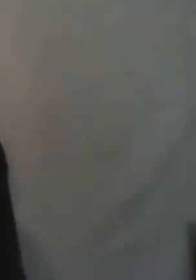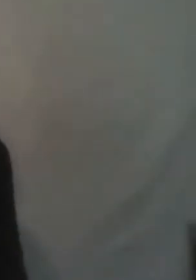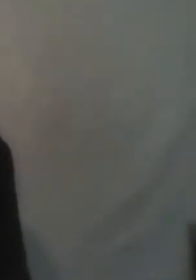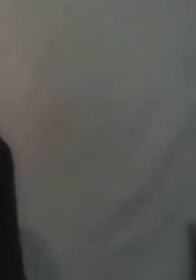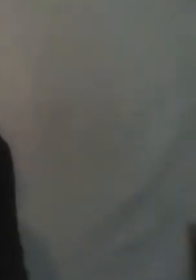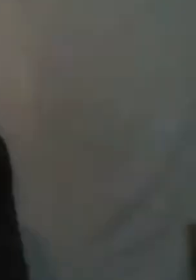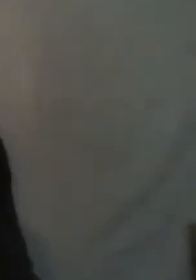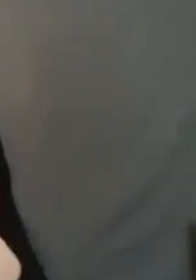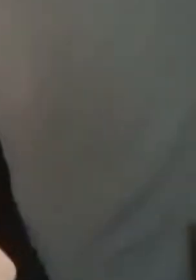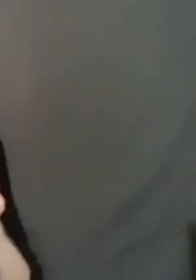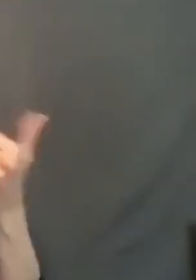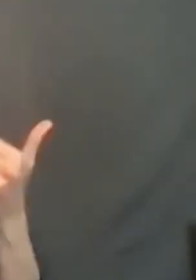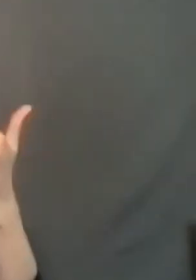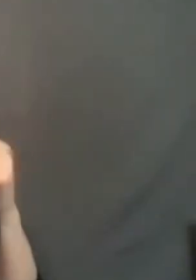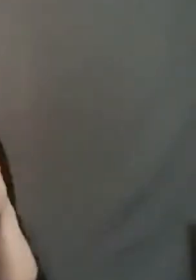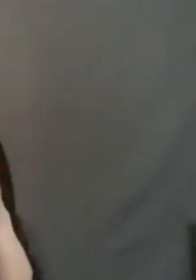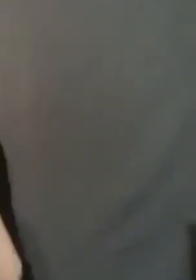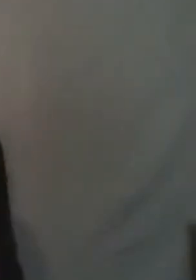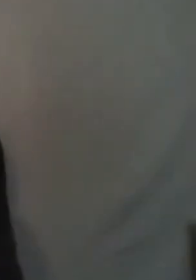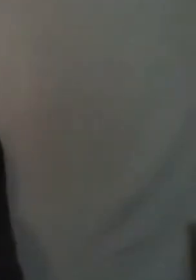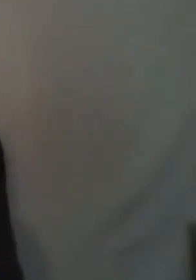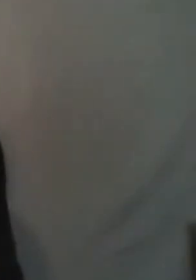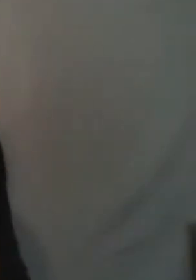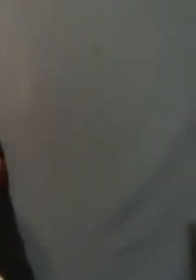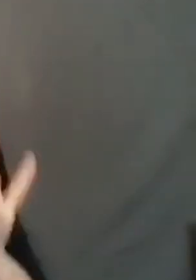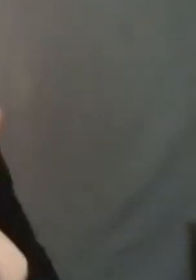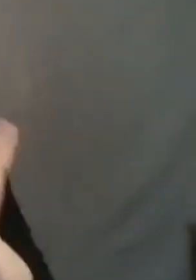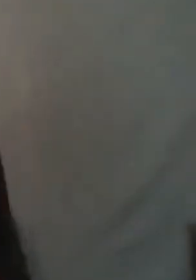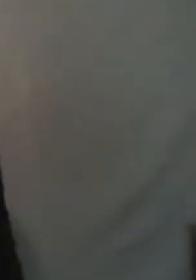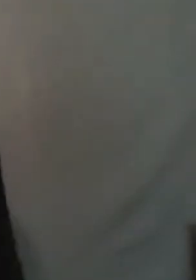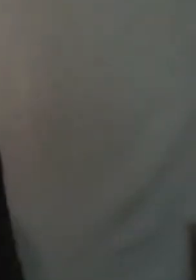Also, today's workshop is being recorded.